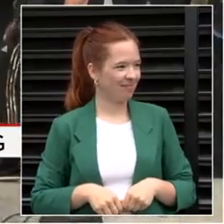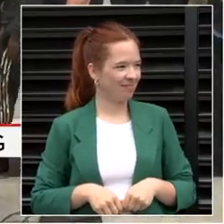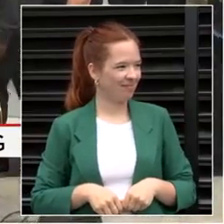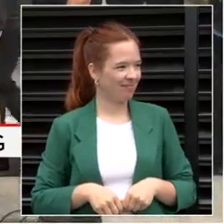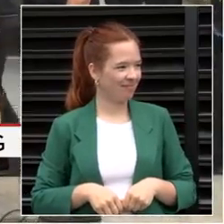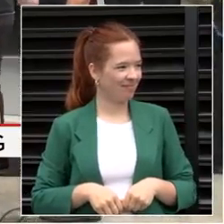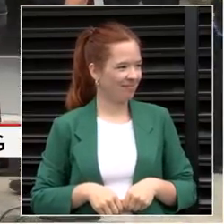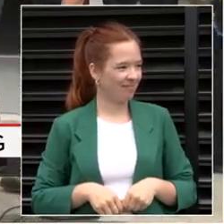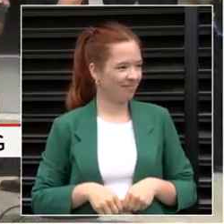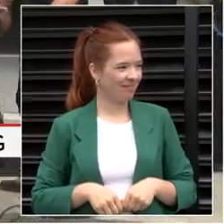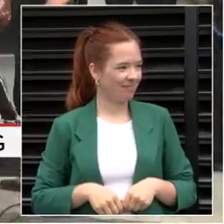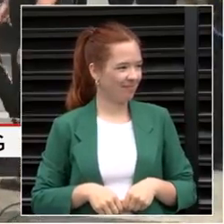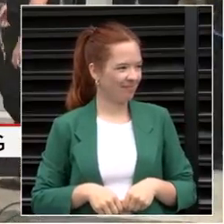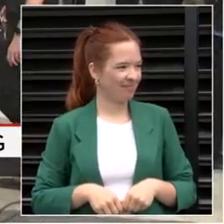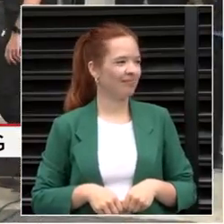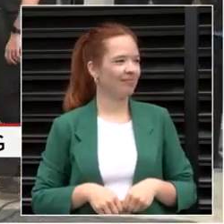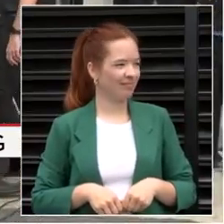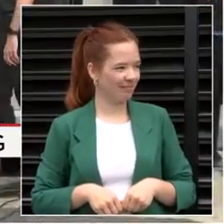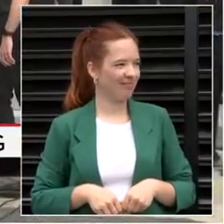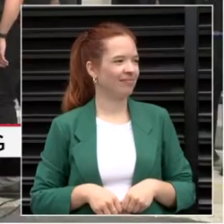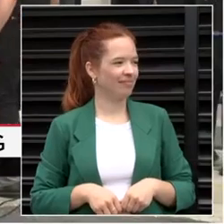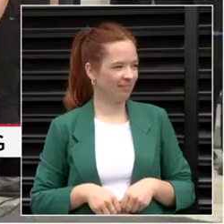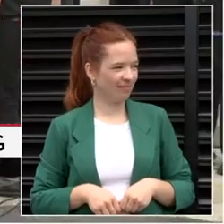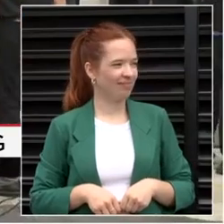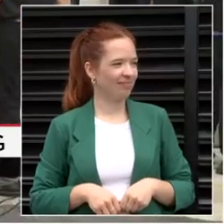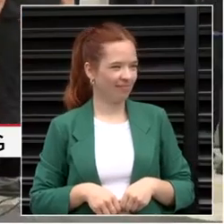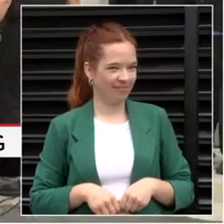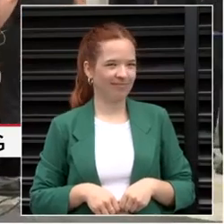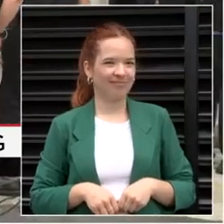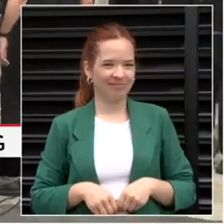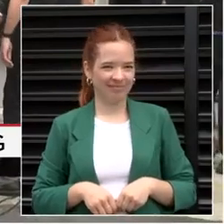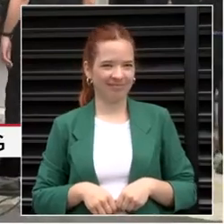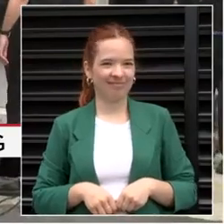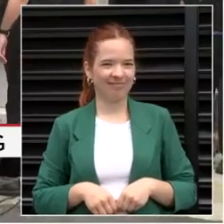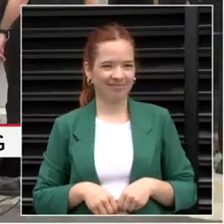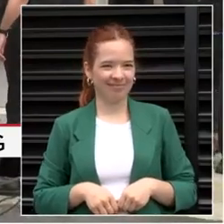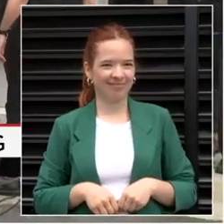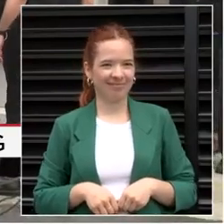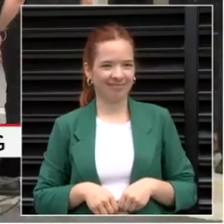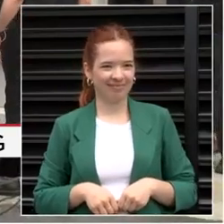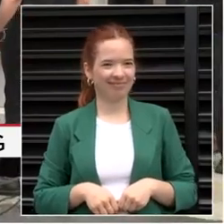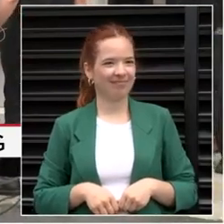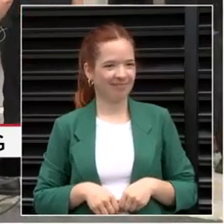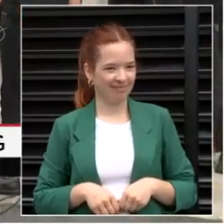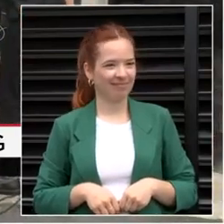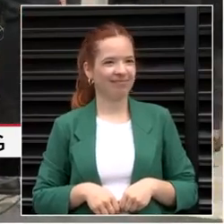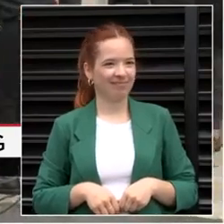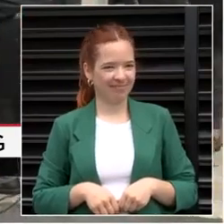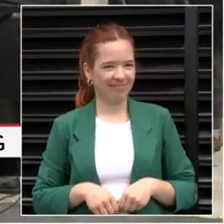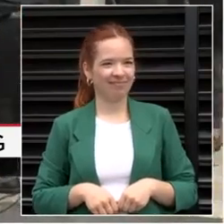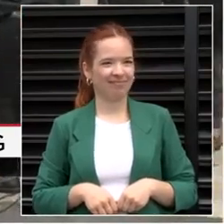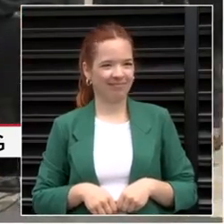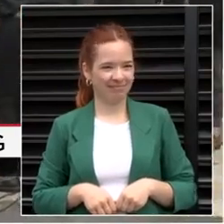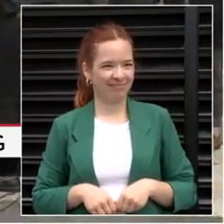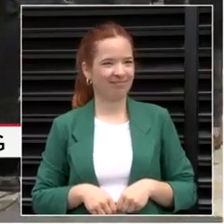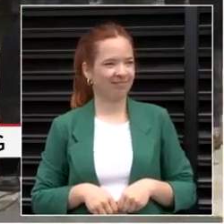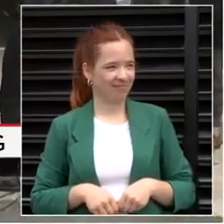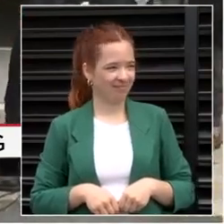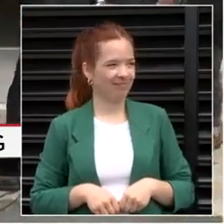Seth, if I could have the mayor and AVIP retired. Can you get in front of